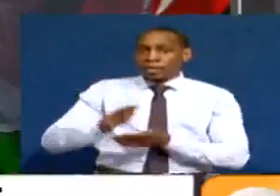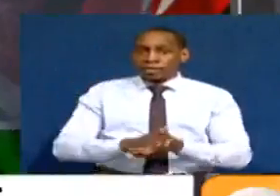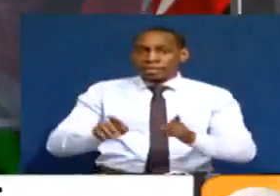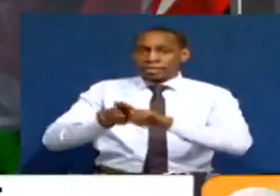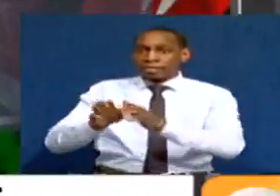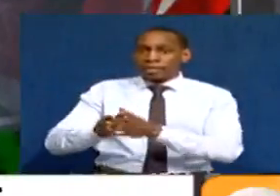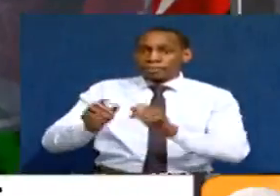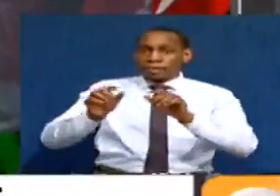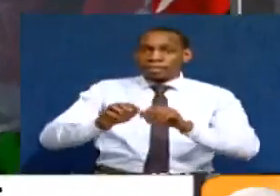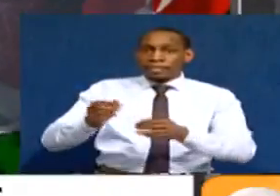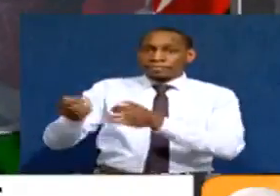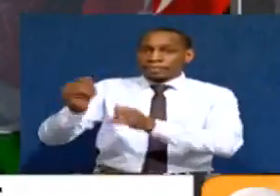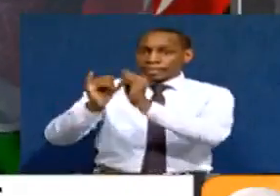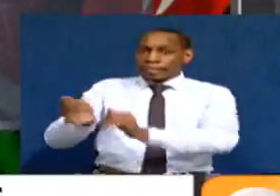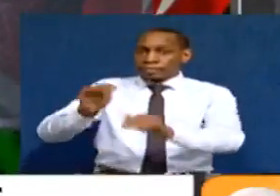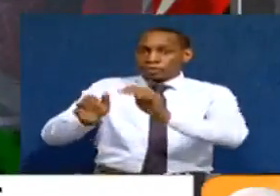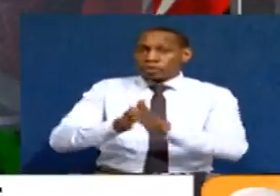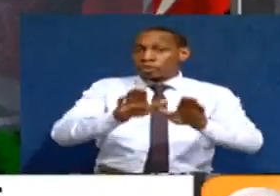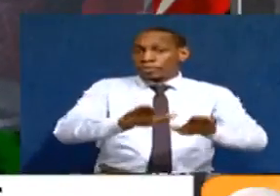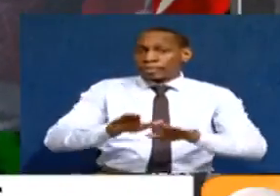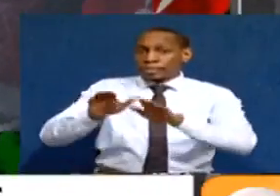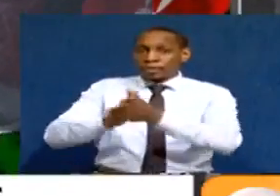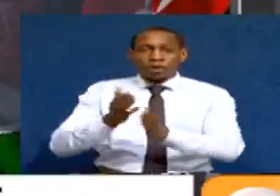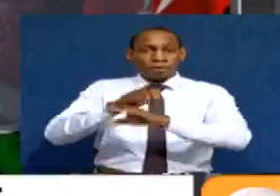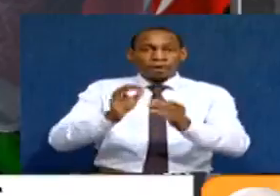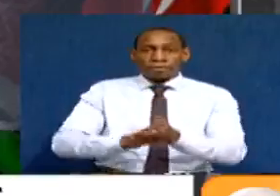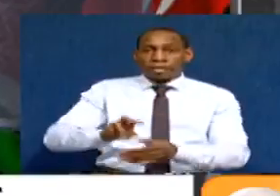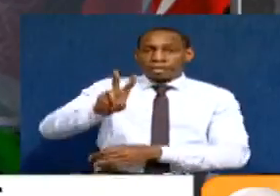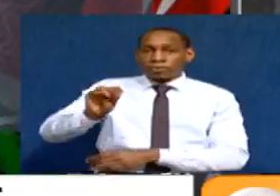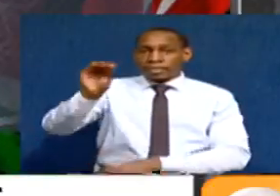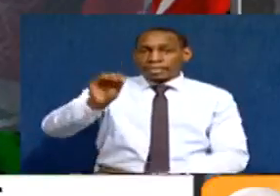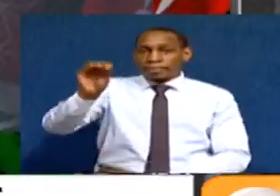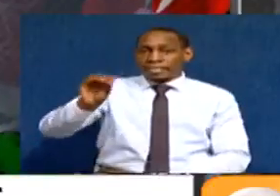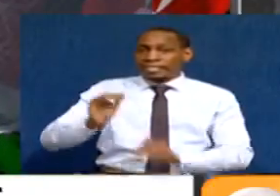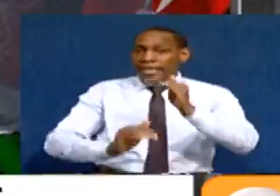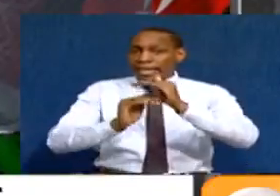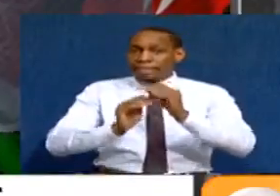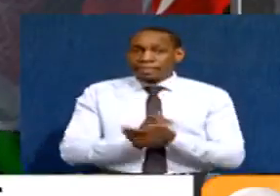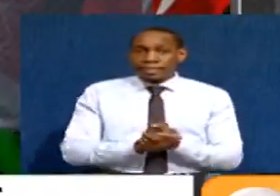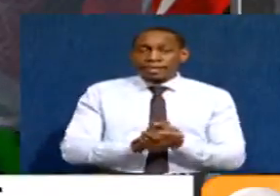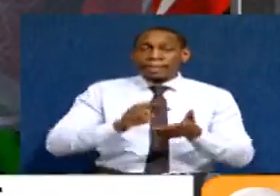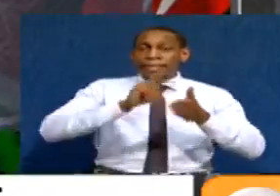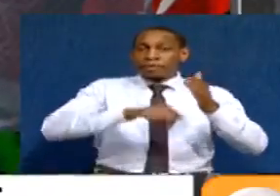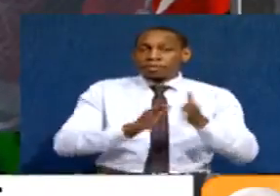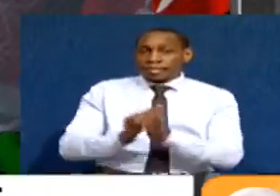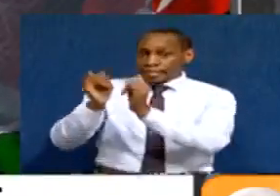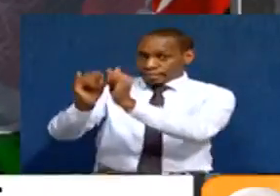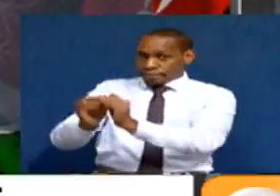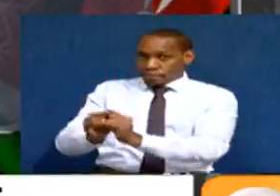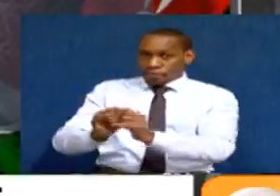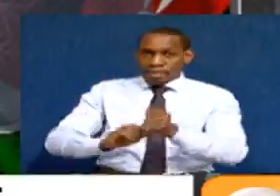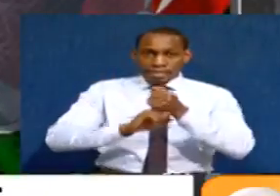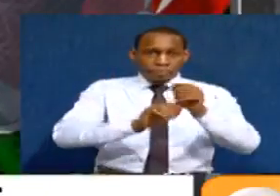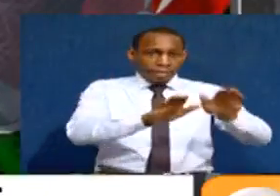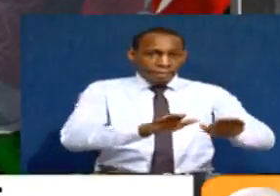also adds that individual contributions to a campaign shall not be more than 20% of the limit. That would mean an individual